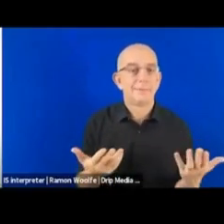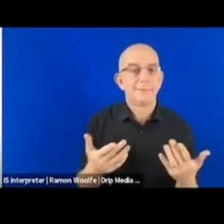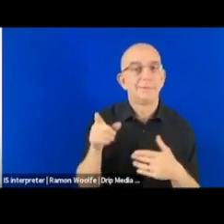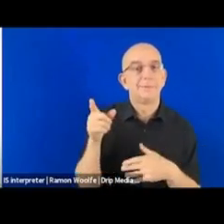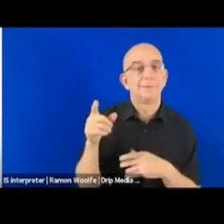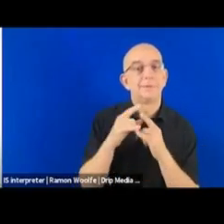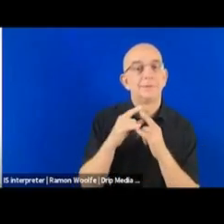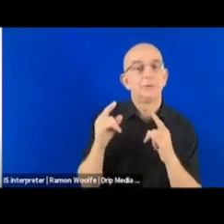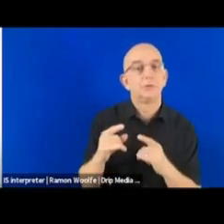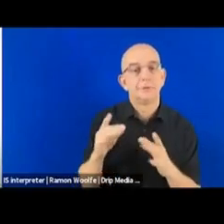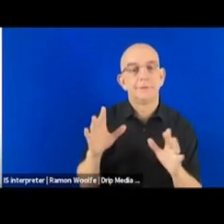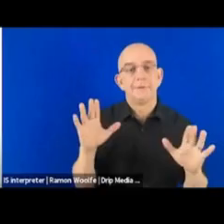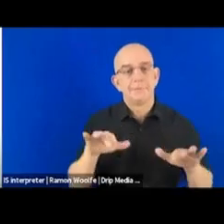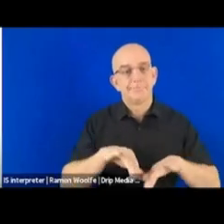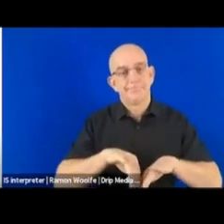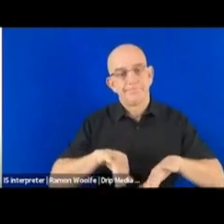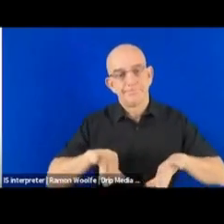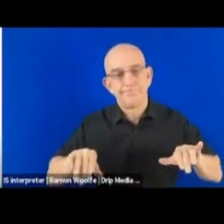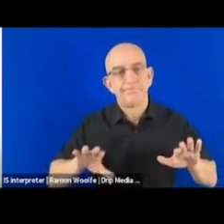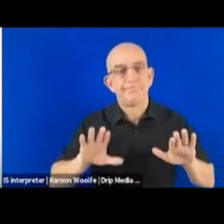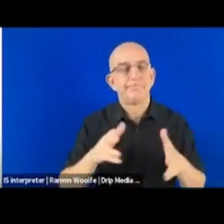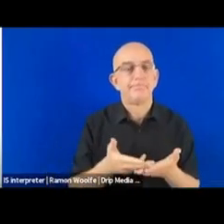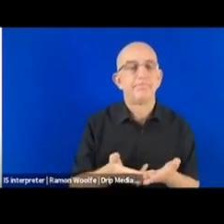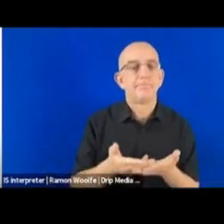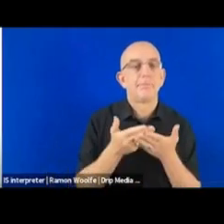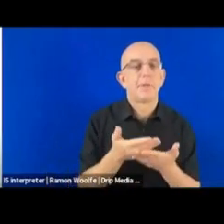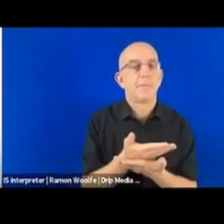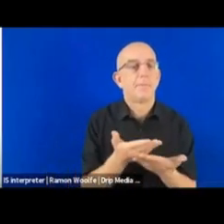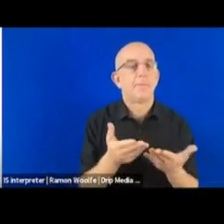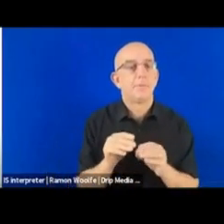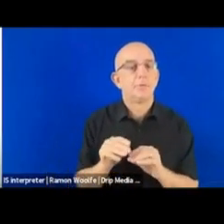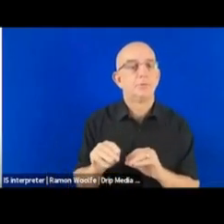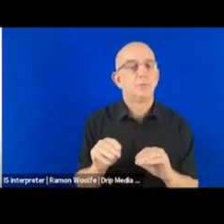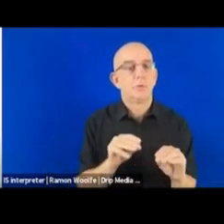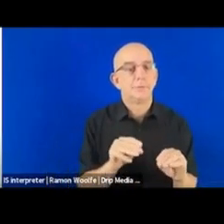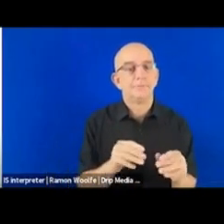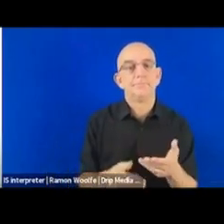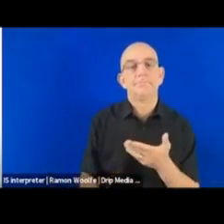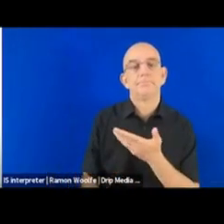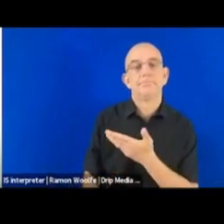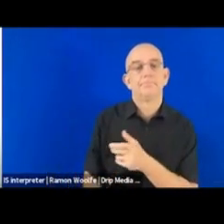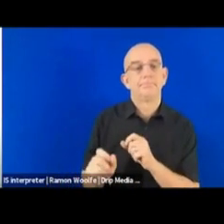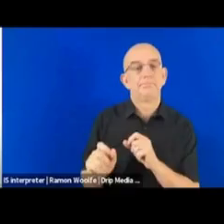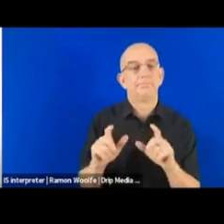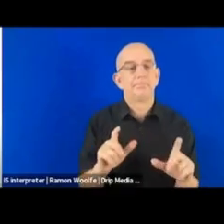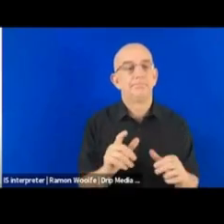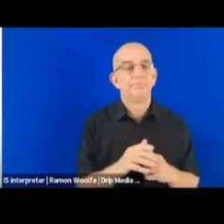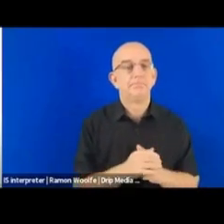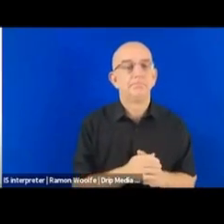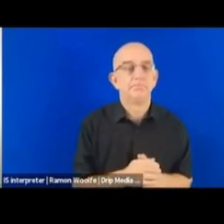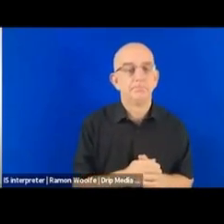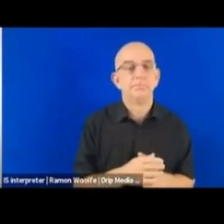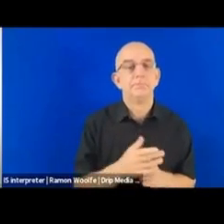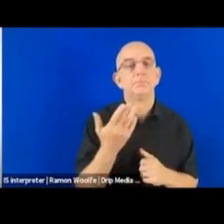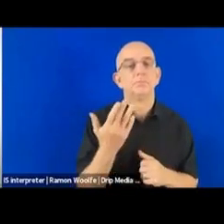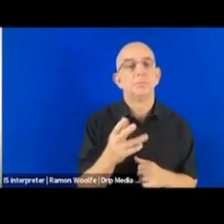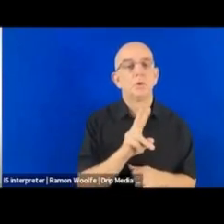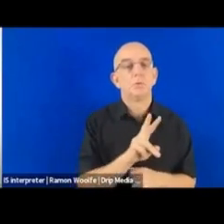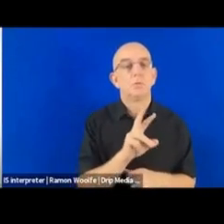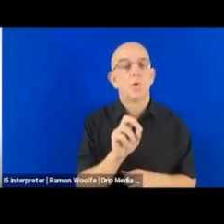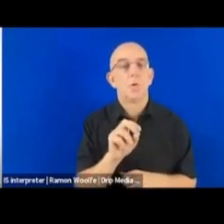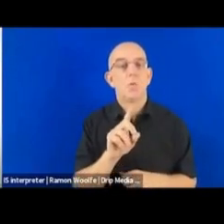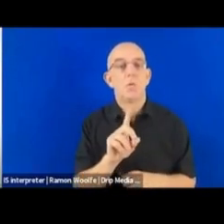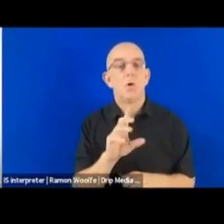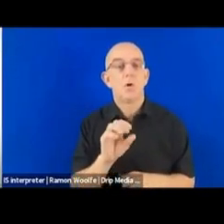workers in integrated social protection service delivery at the community level. So from the gaps that